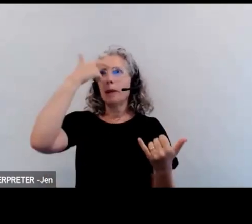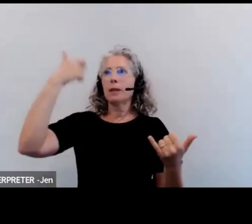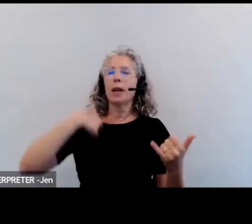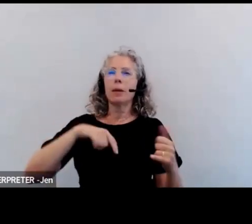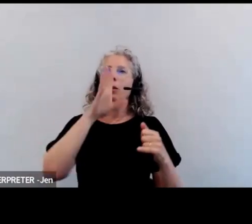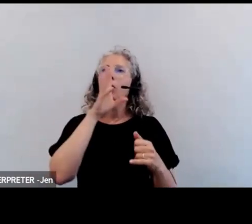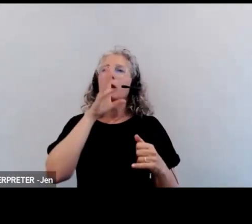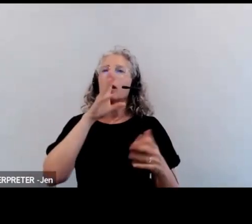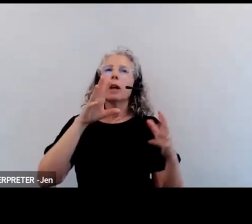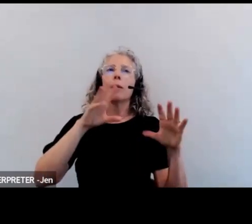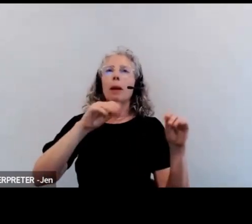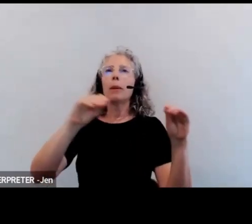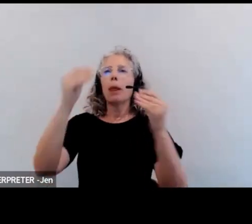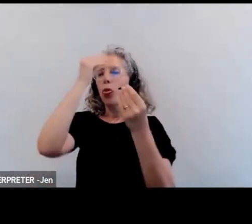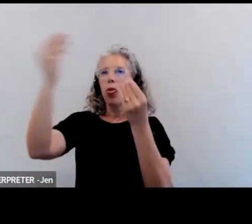so publicly about them.